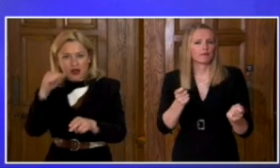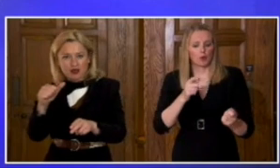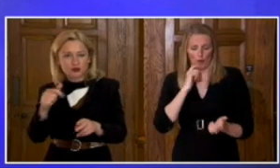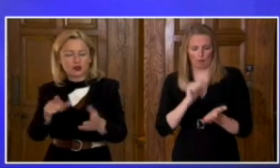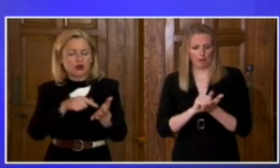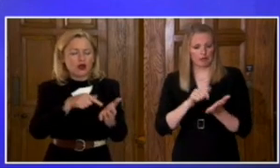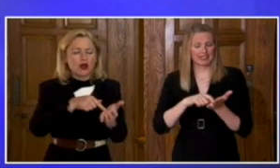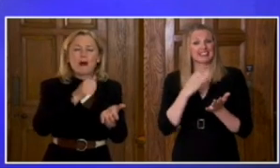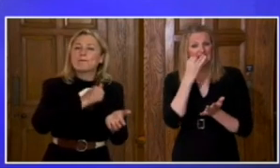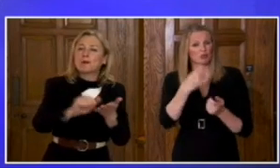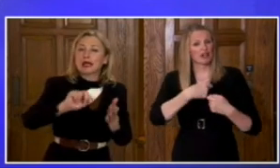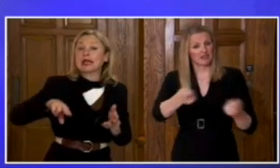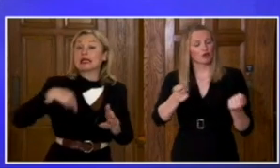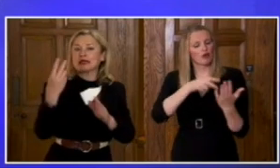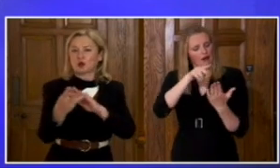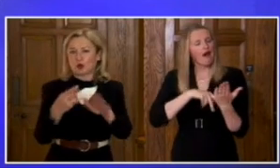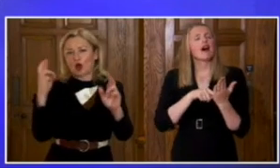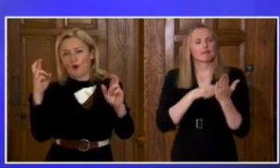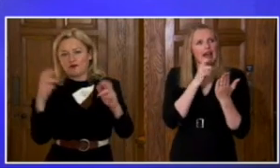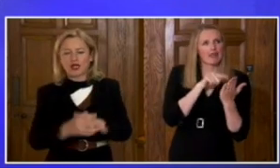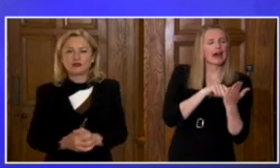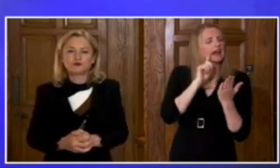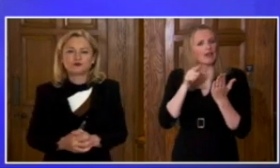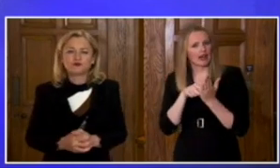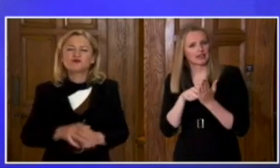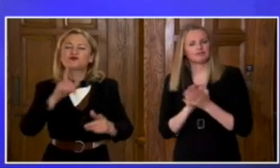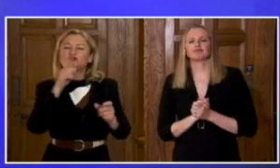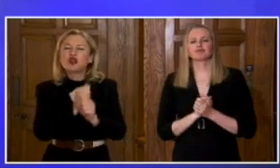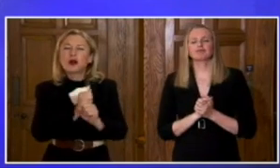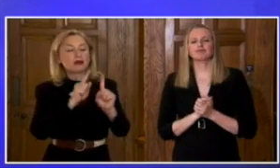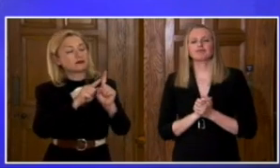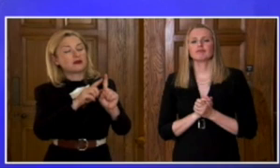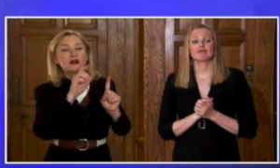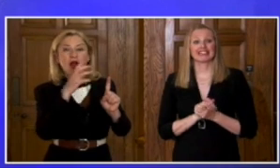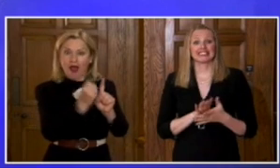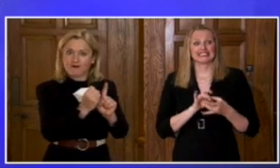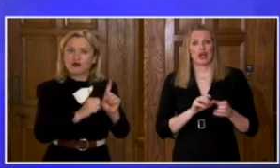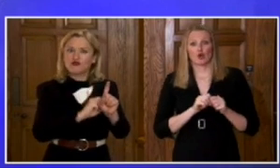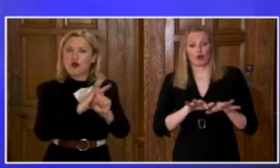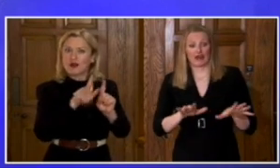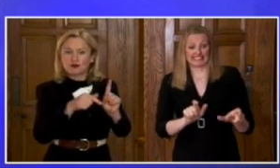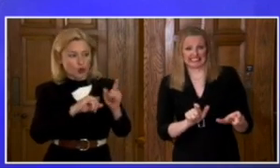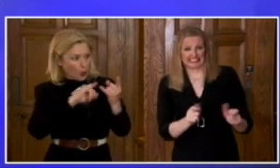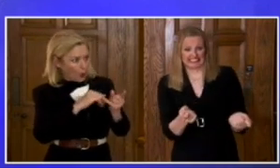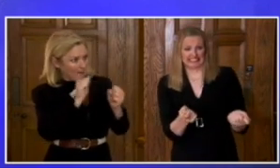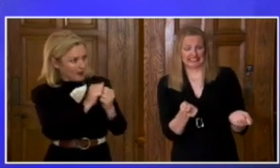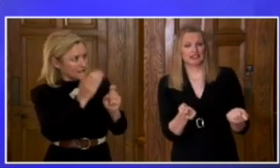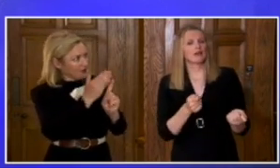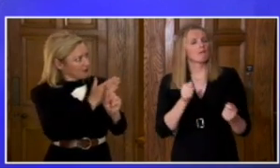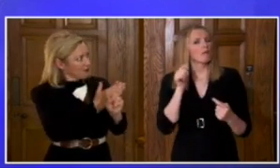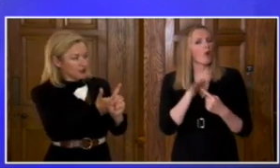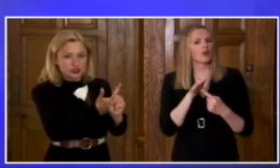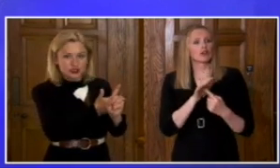that next week. Contact tracing is another key component of keeping the virus under control, and